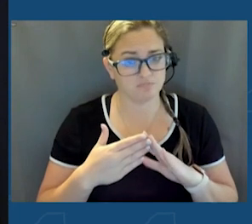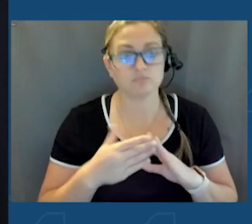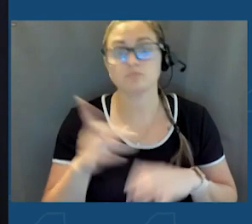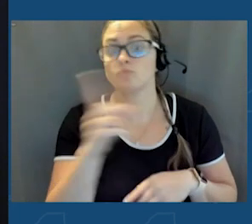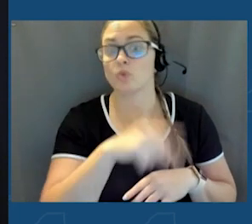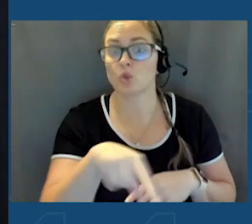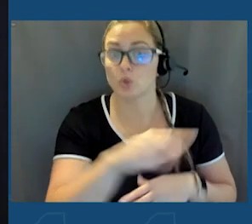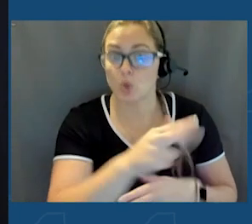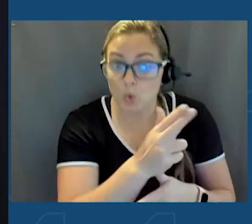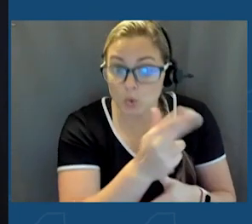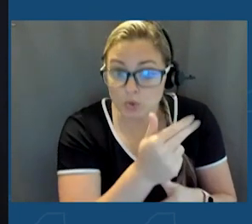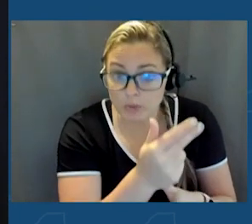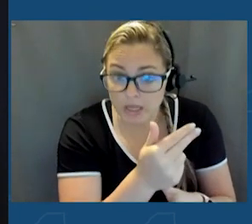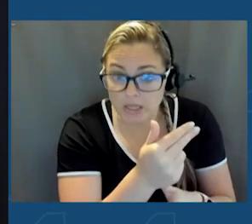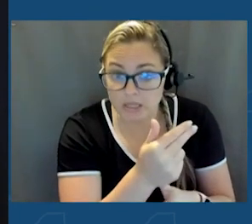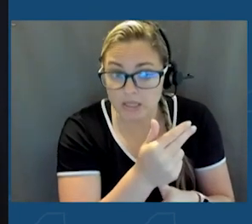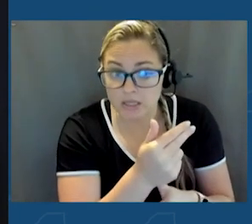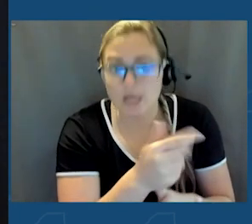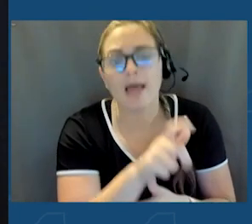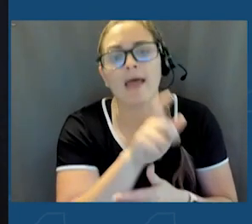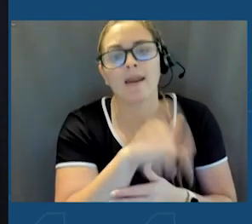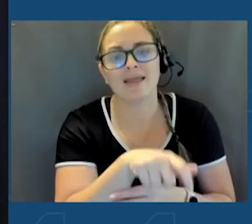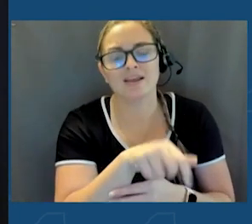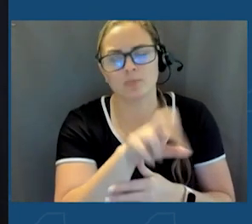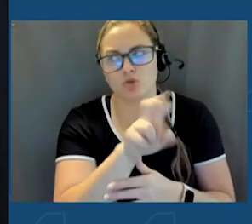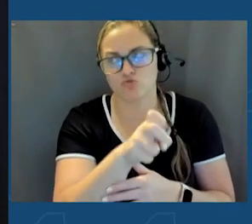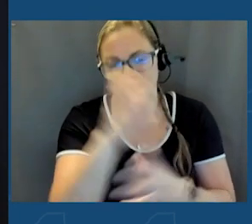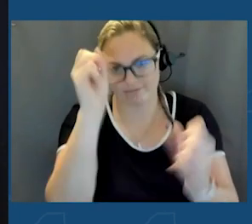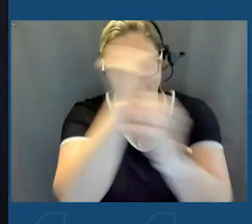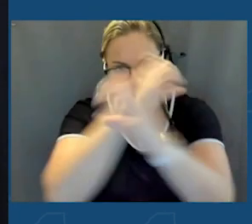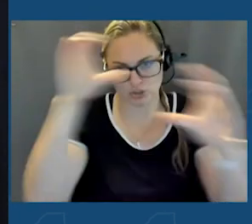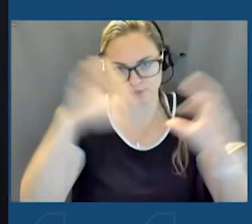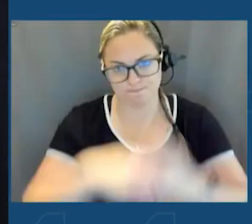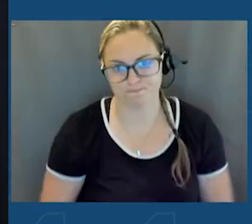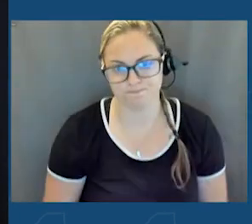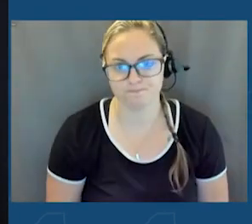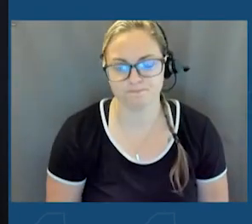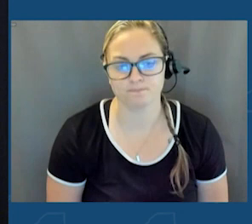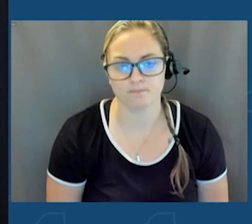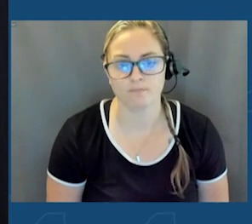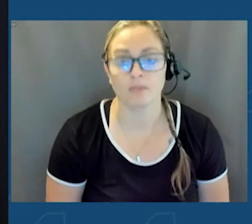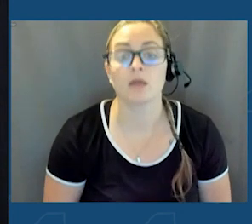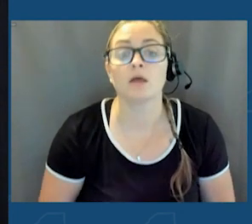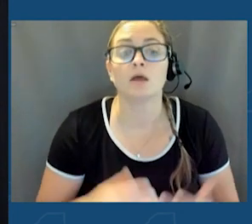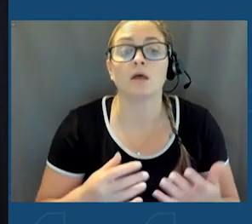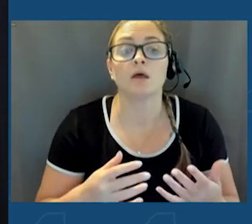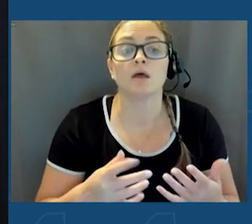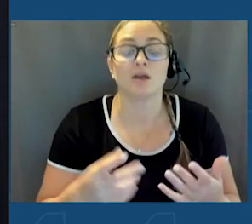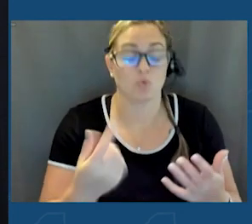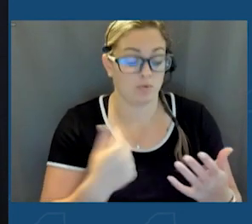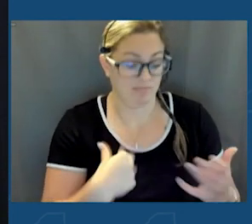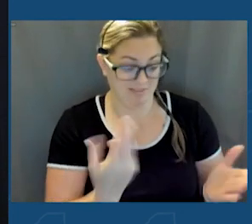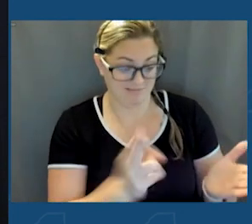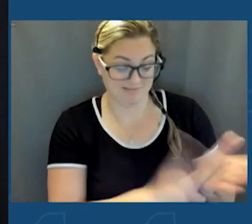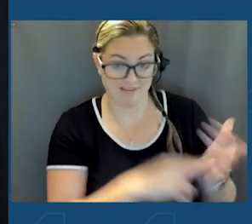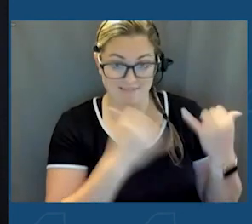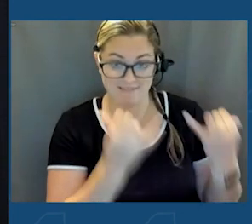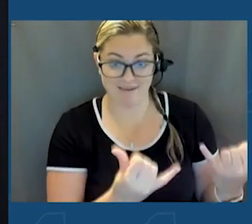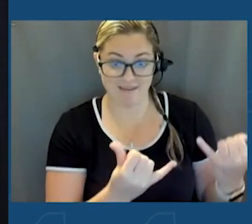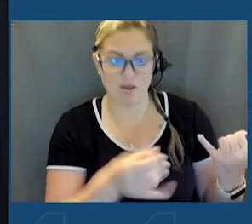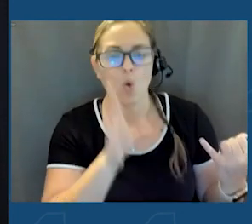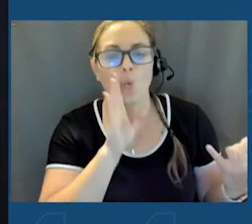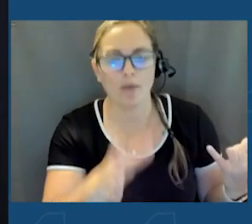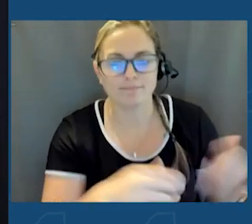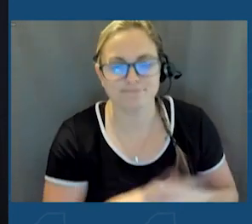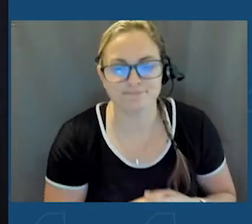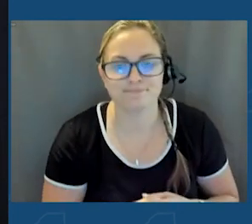hotels need to be reimagined. And with the stroke of a pen, today, they will be. We're